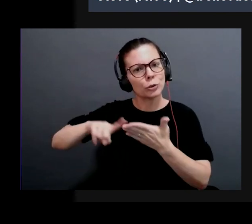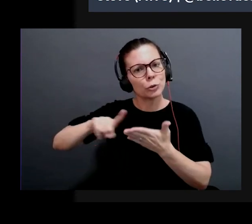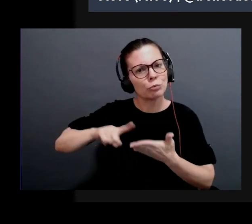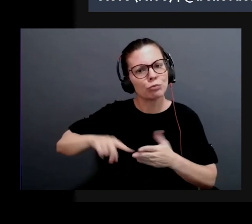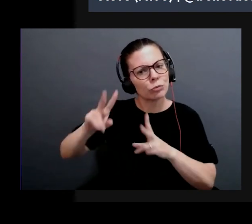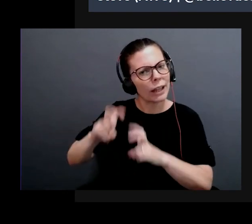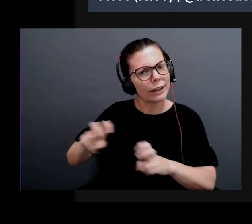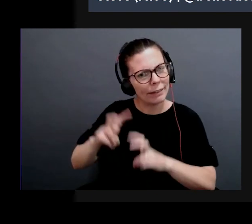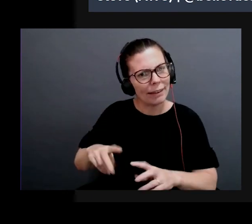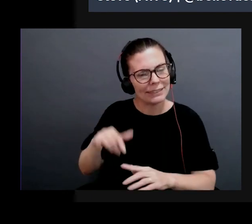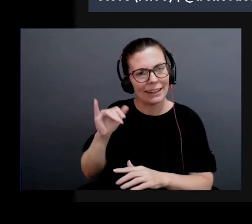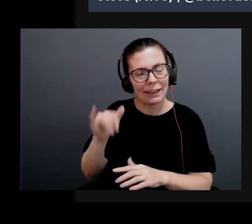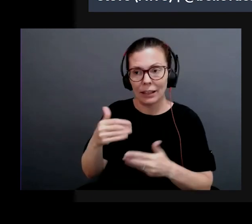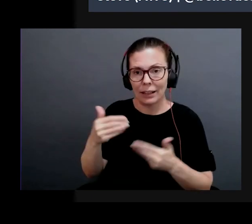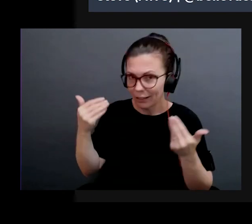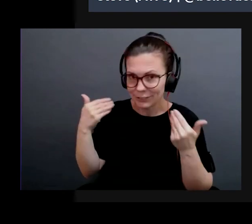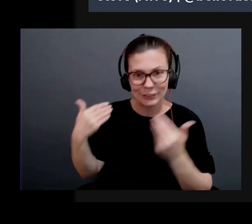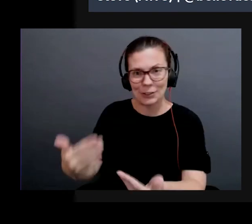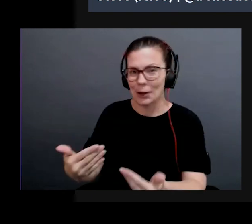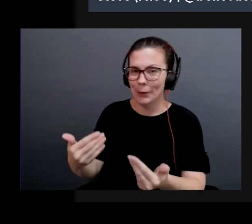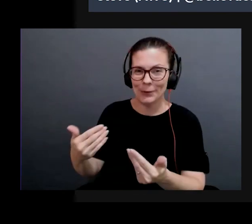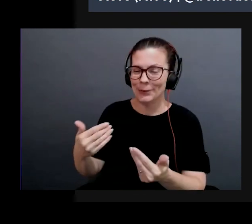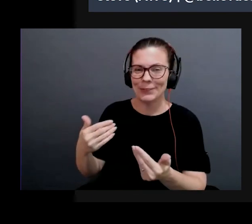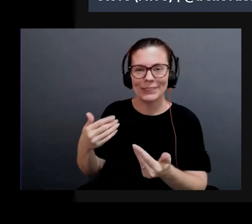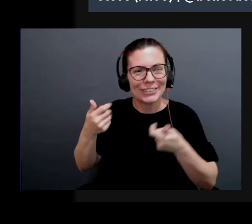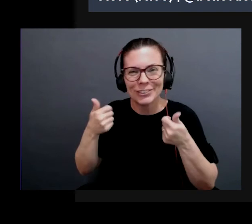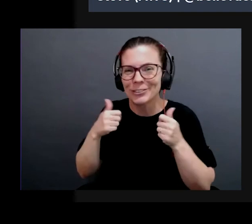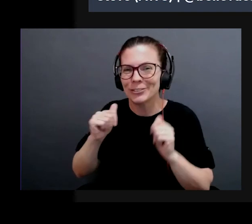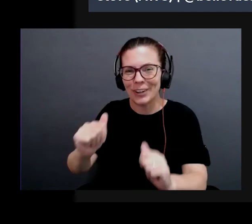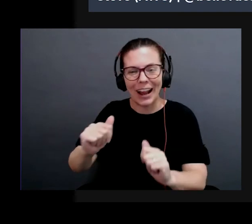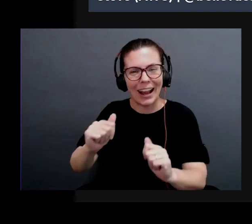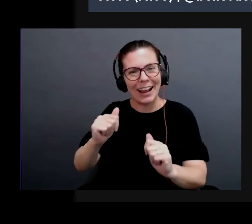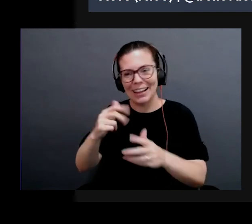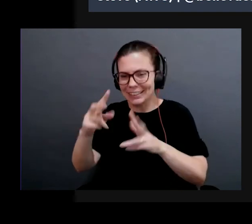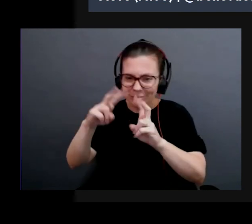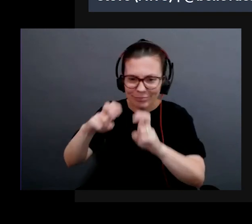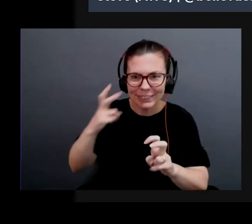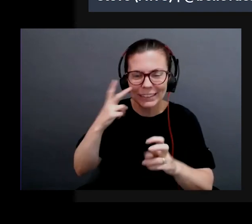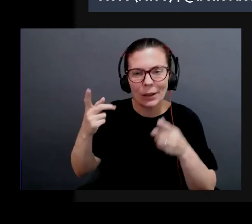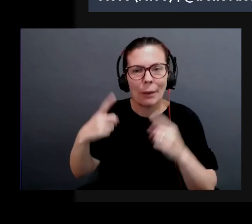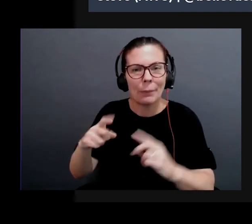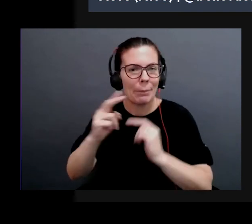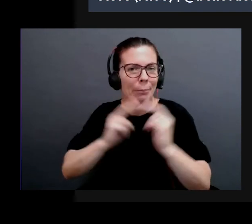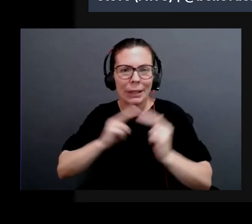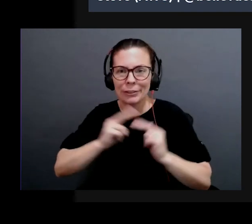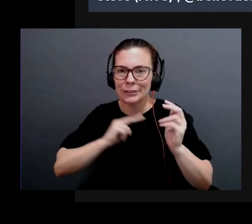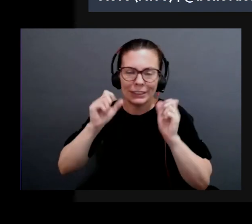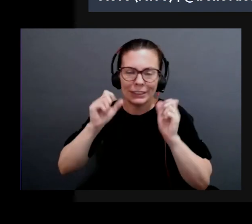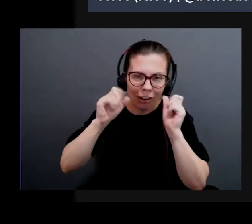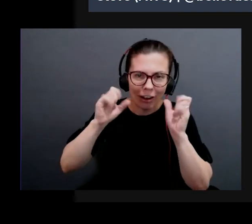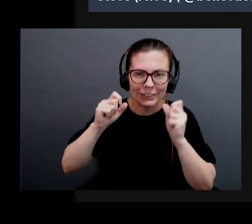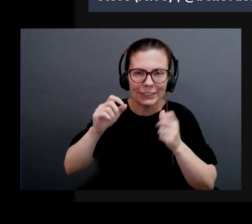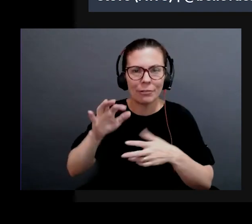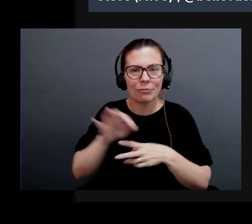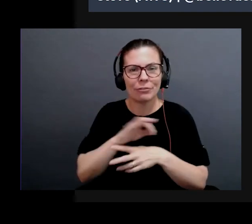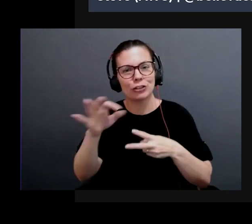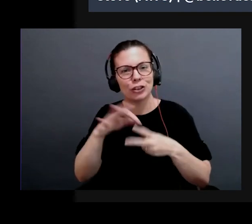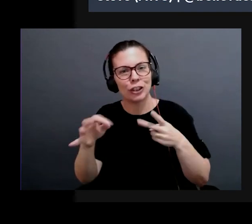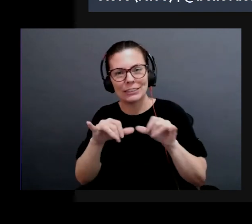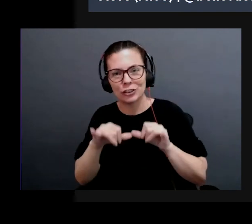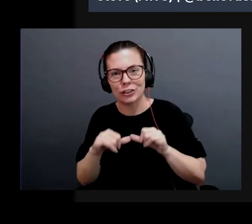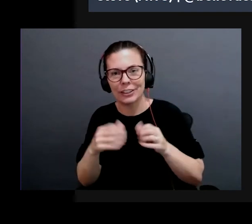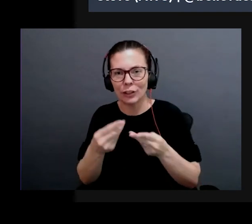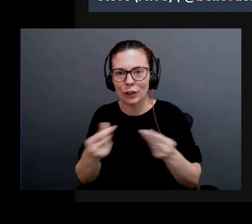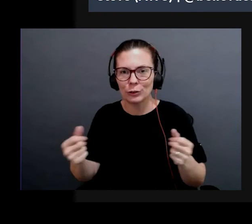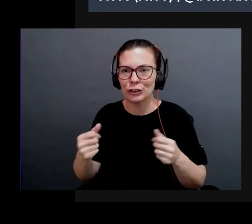and attack it. Try and go crazy on that thing and build an awesome feature engineering solution, build an awesome